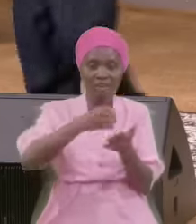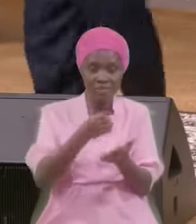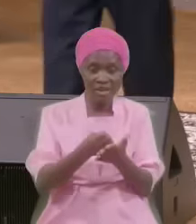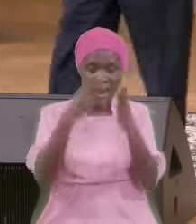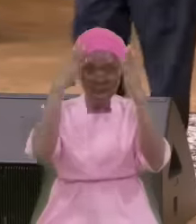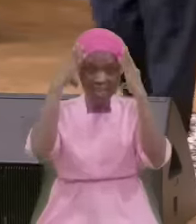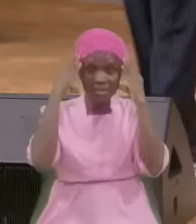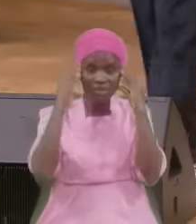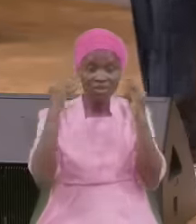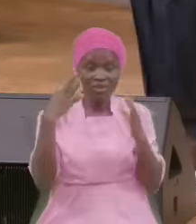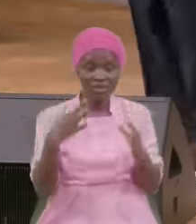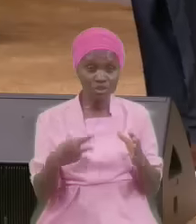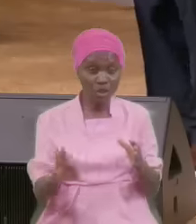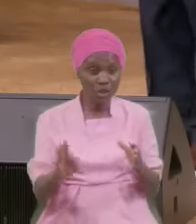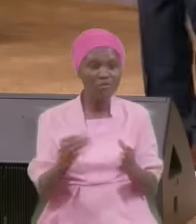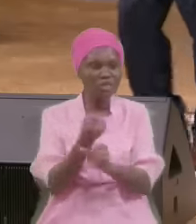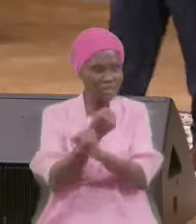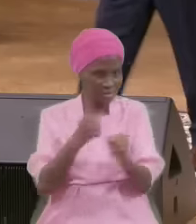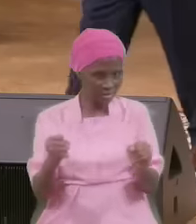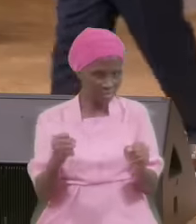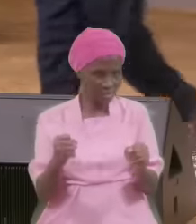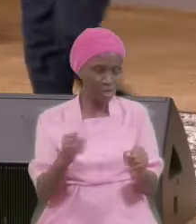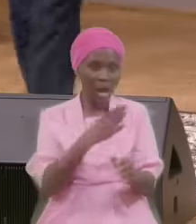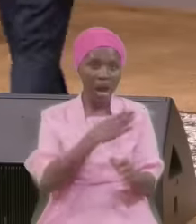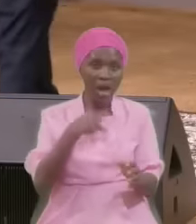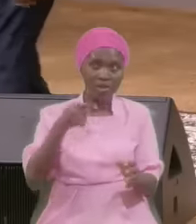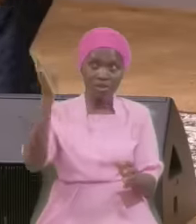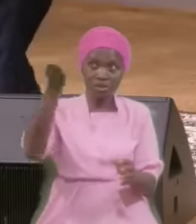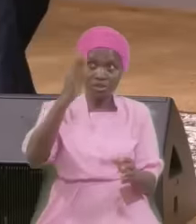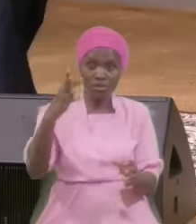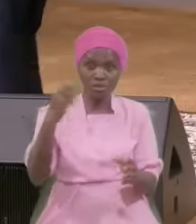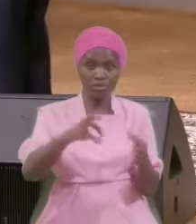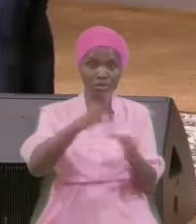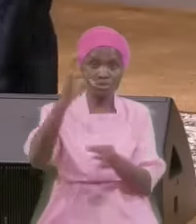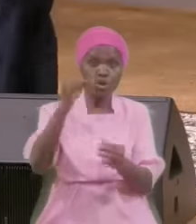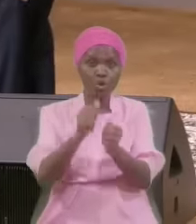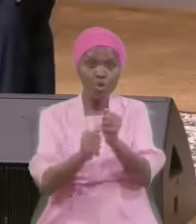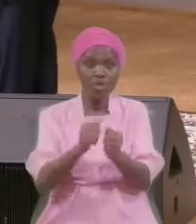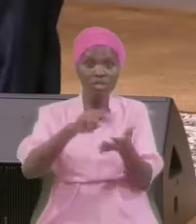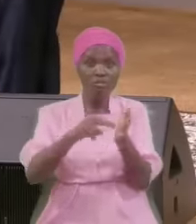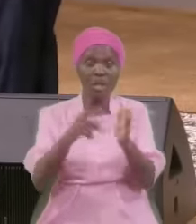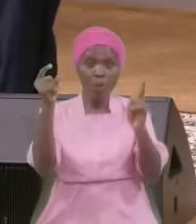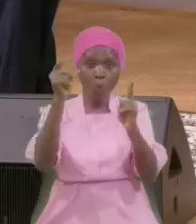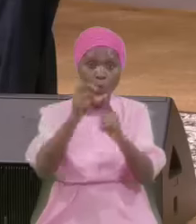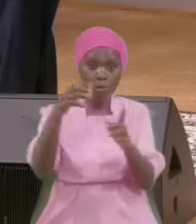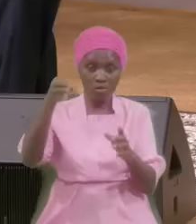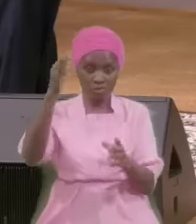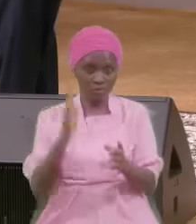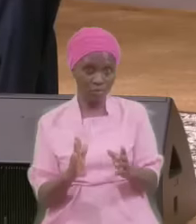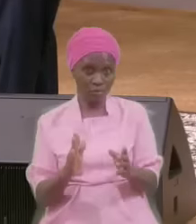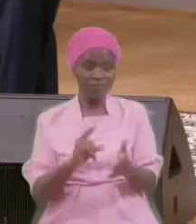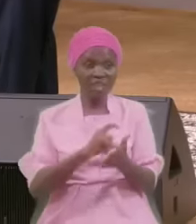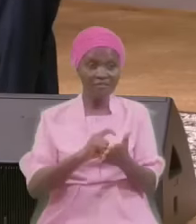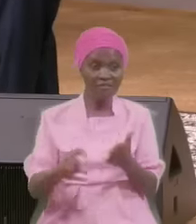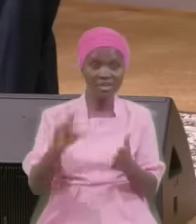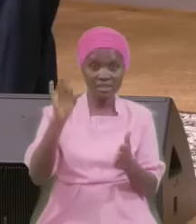salvation, and the sword of the Spirit, which is the word of God. In verse 18,